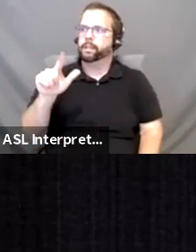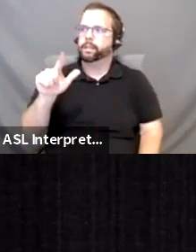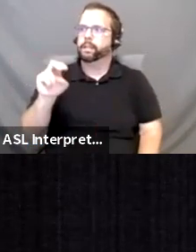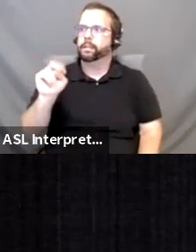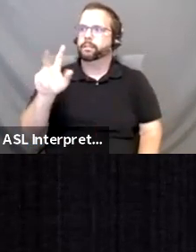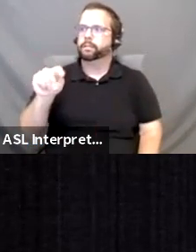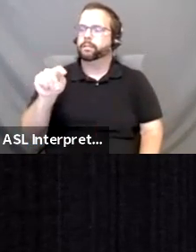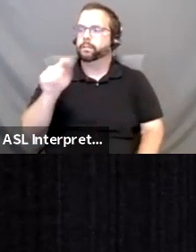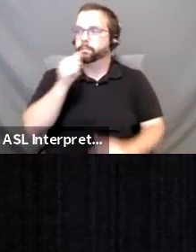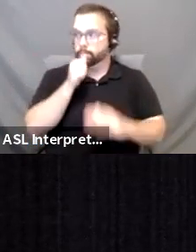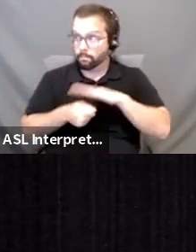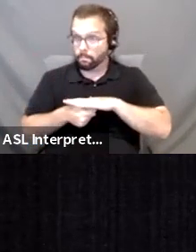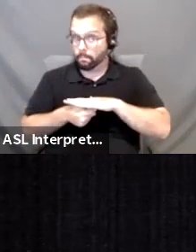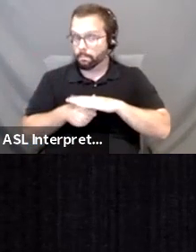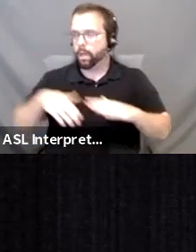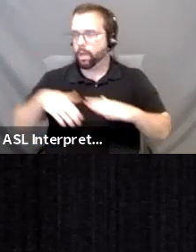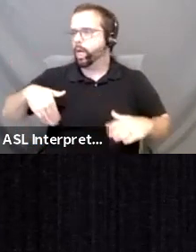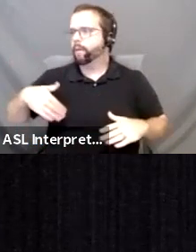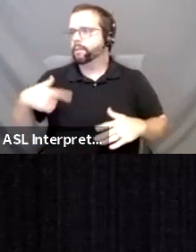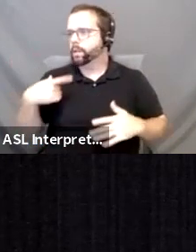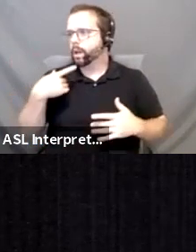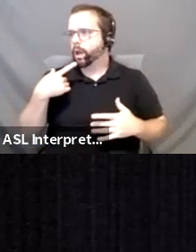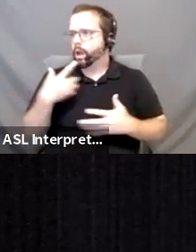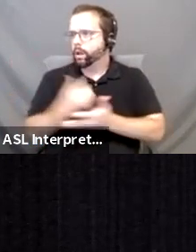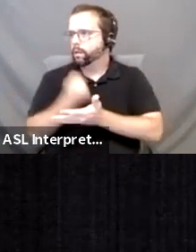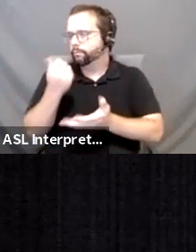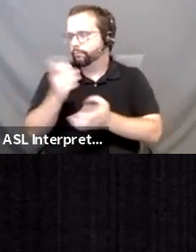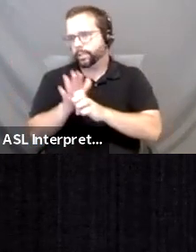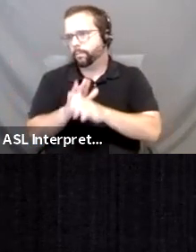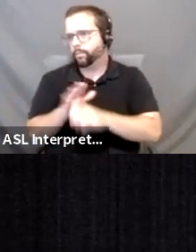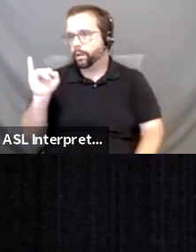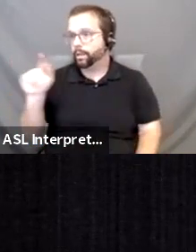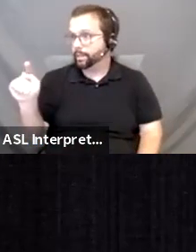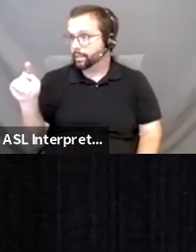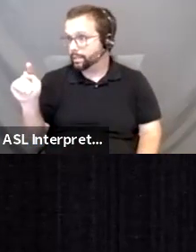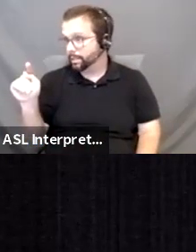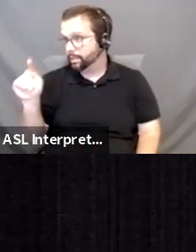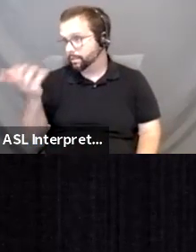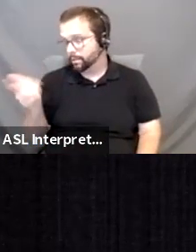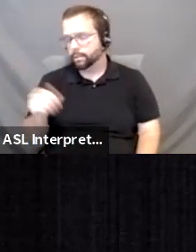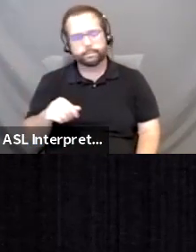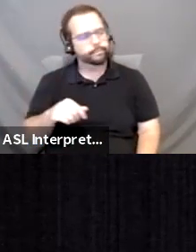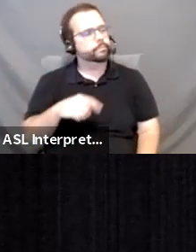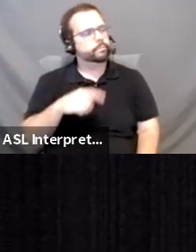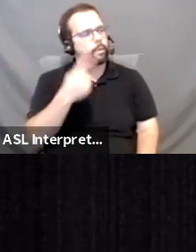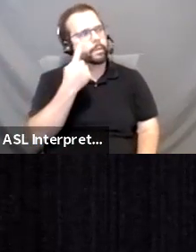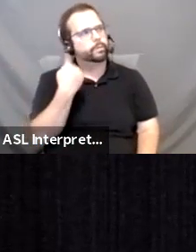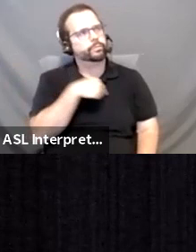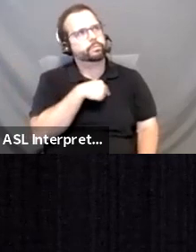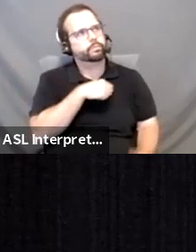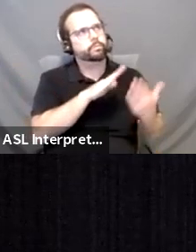stuff. Because I know something that we did run into when I started it, I